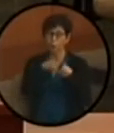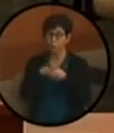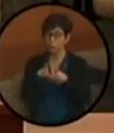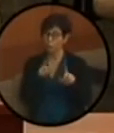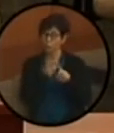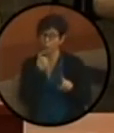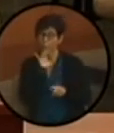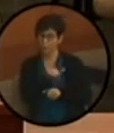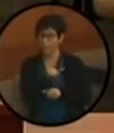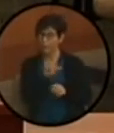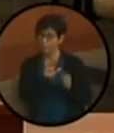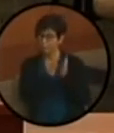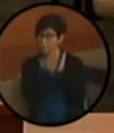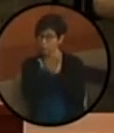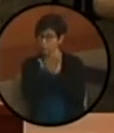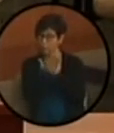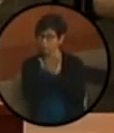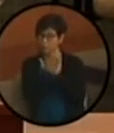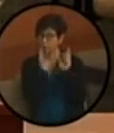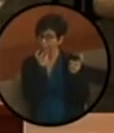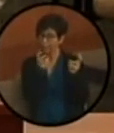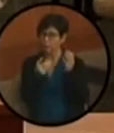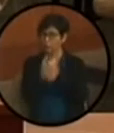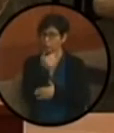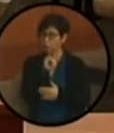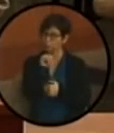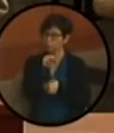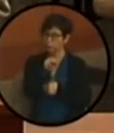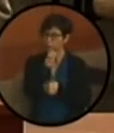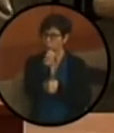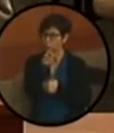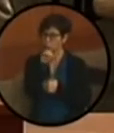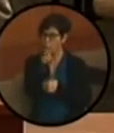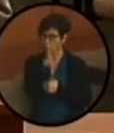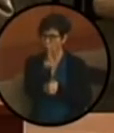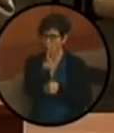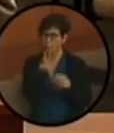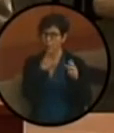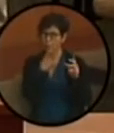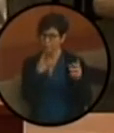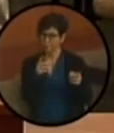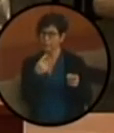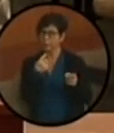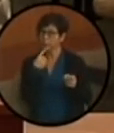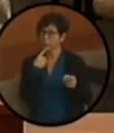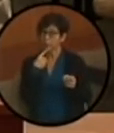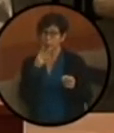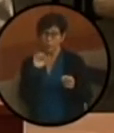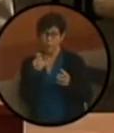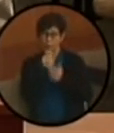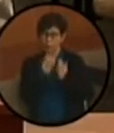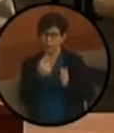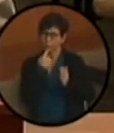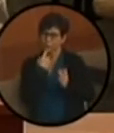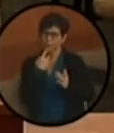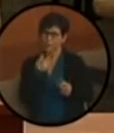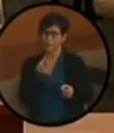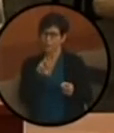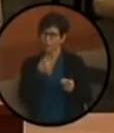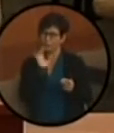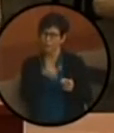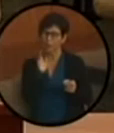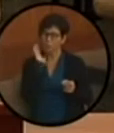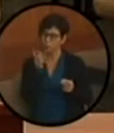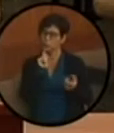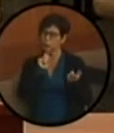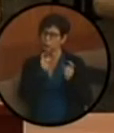from Michelle Alexander, she mentions that it changes policy, that if this is the expectation